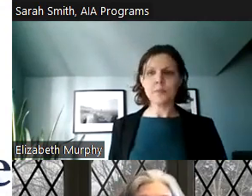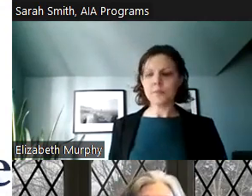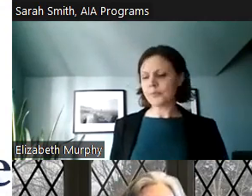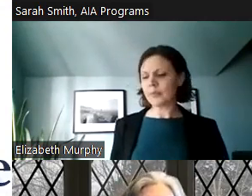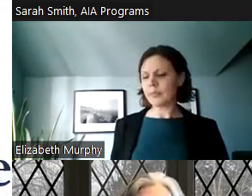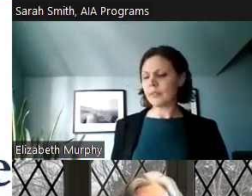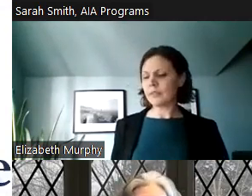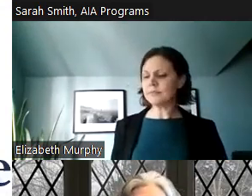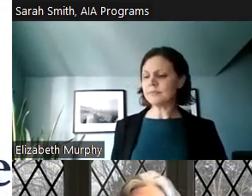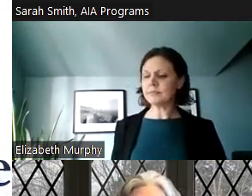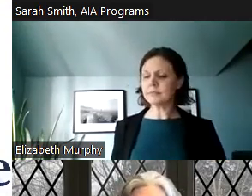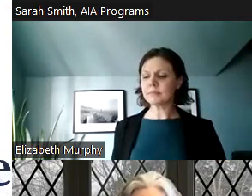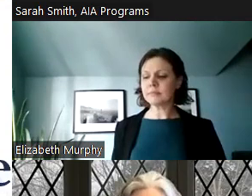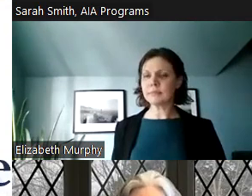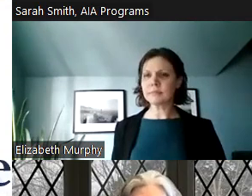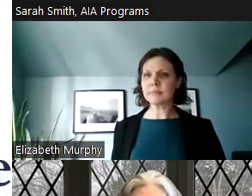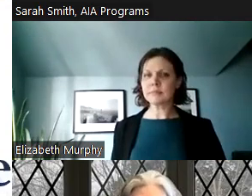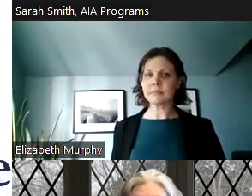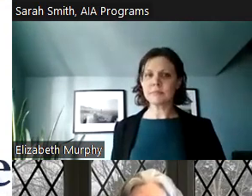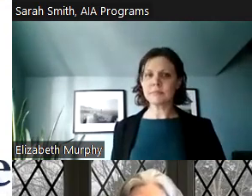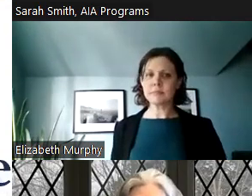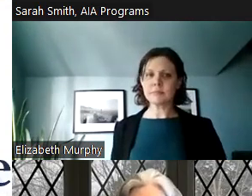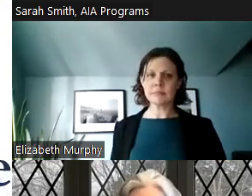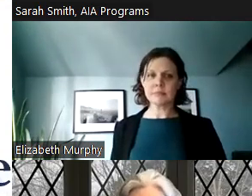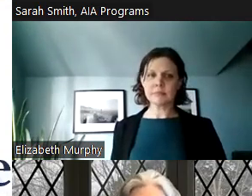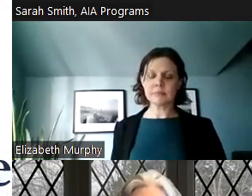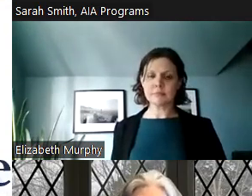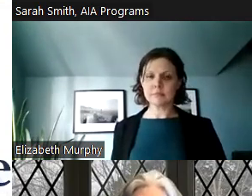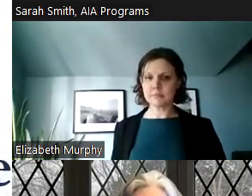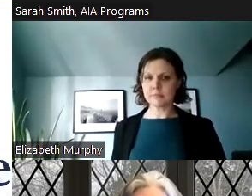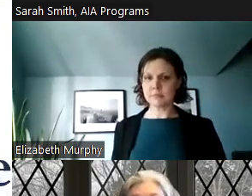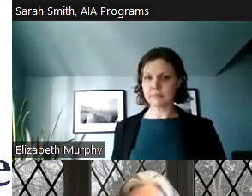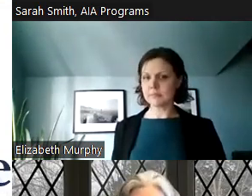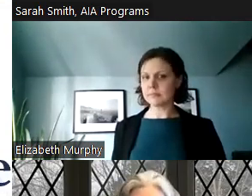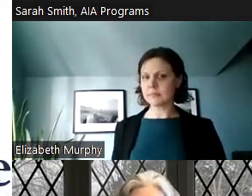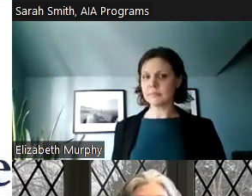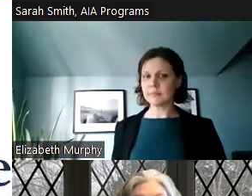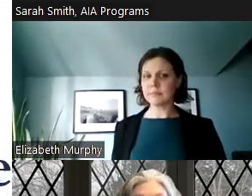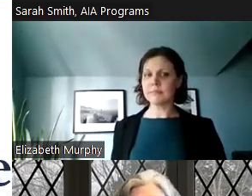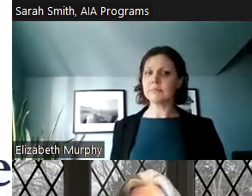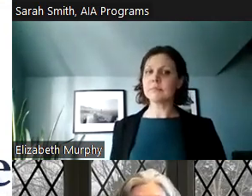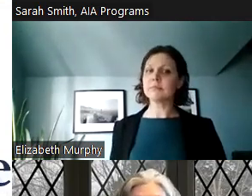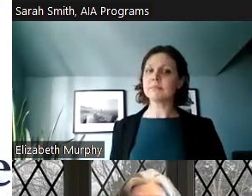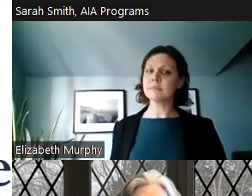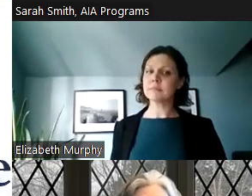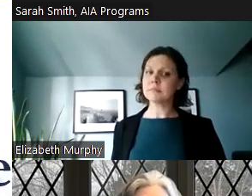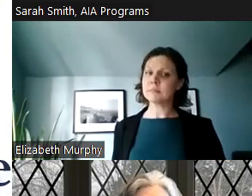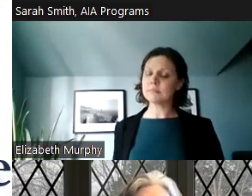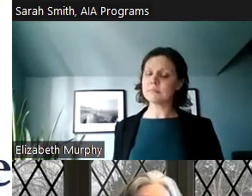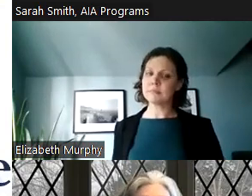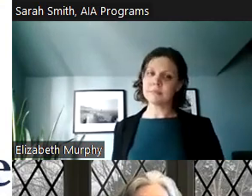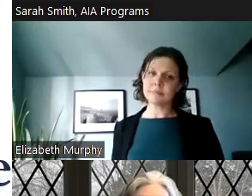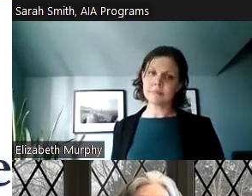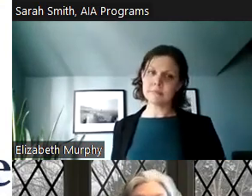we explain the meaning of these stories of the past to people in the